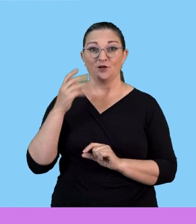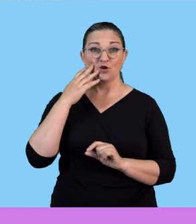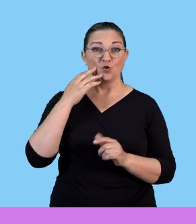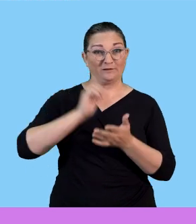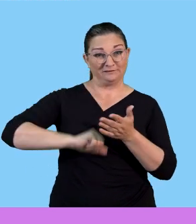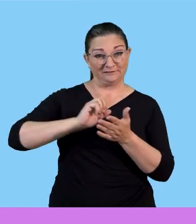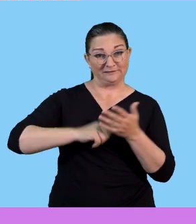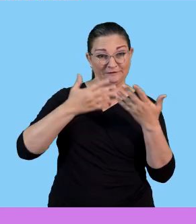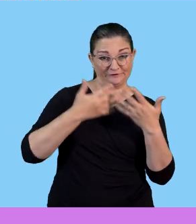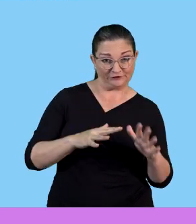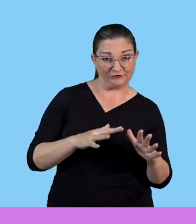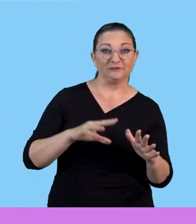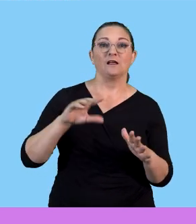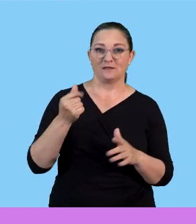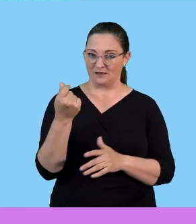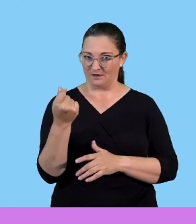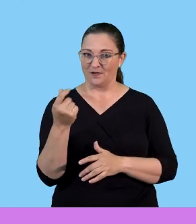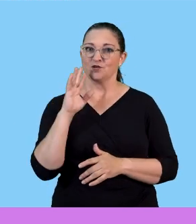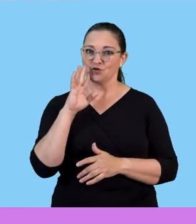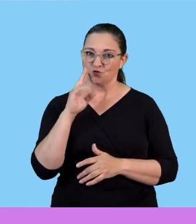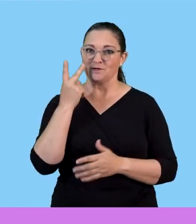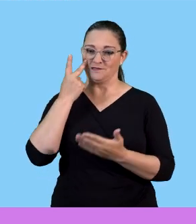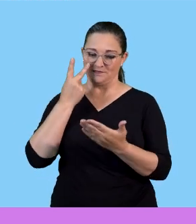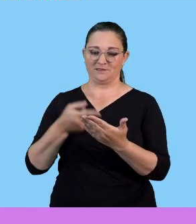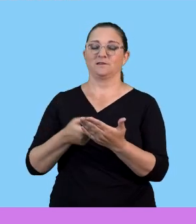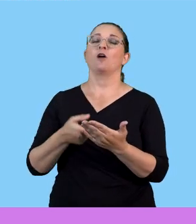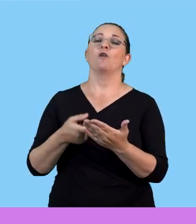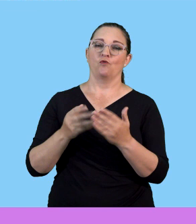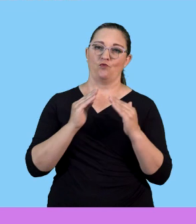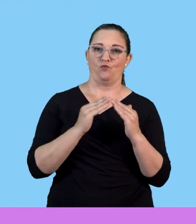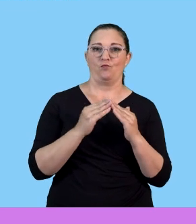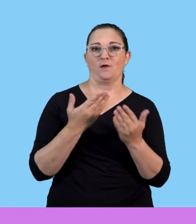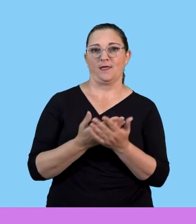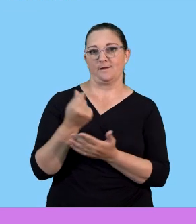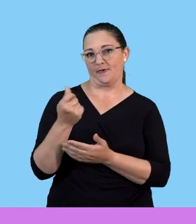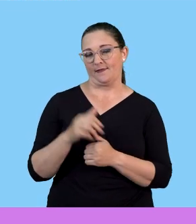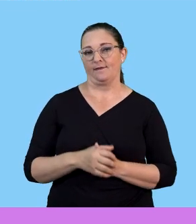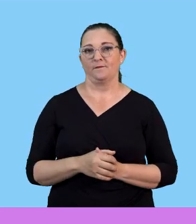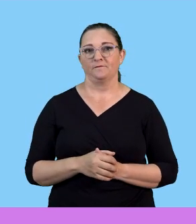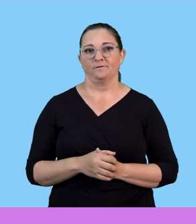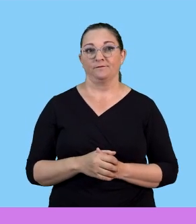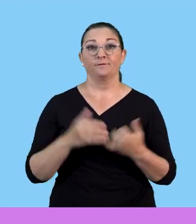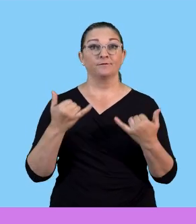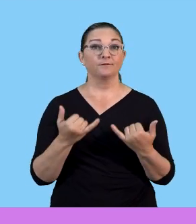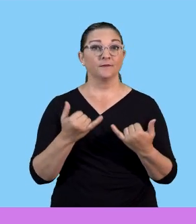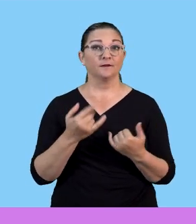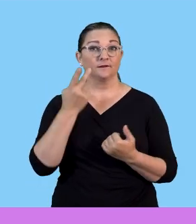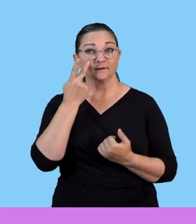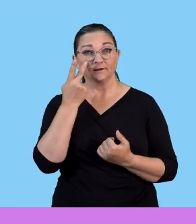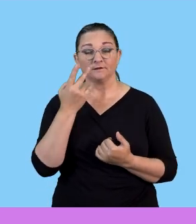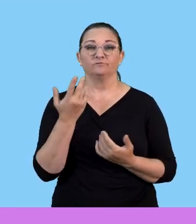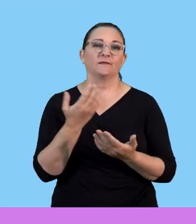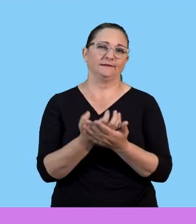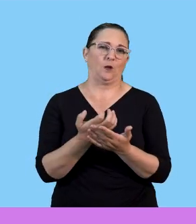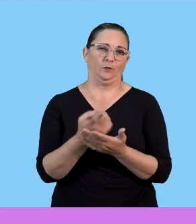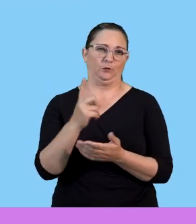your income after deductions. That is the money that you will be able to take home with you. Let's